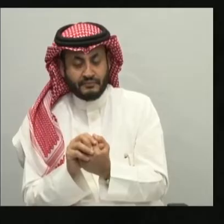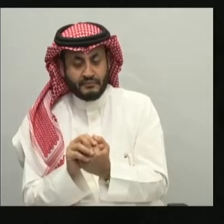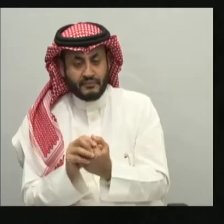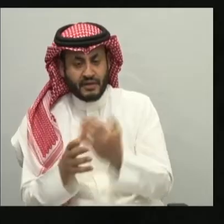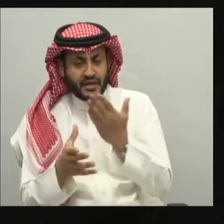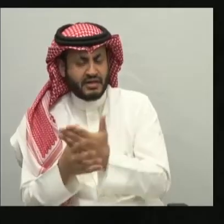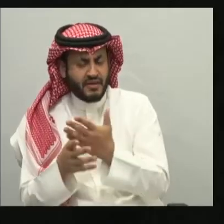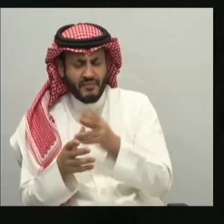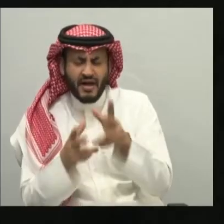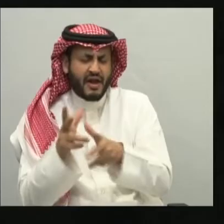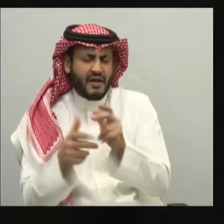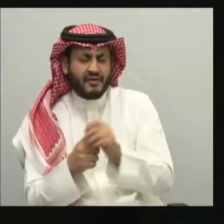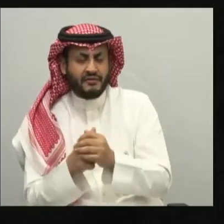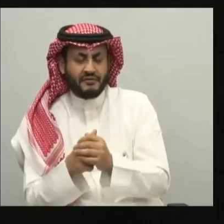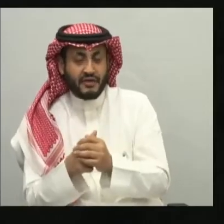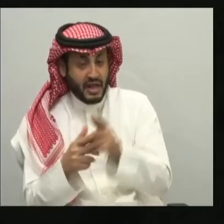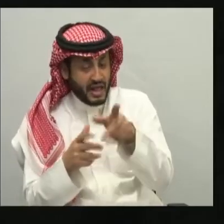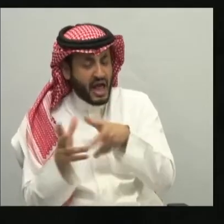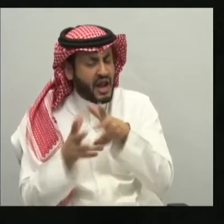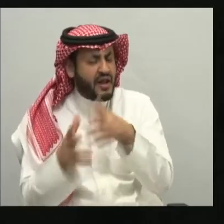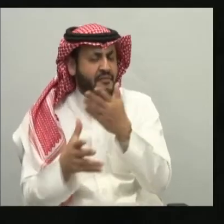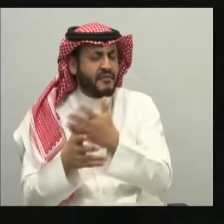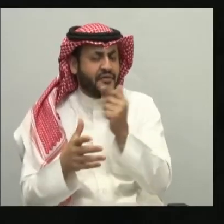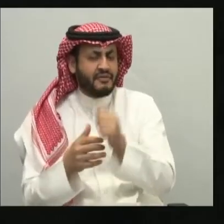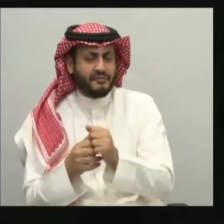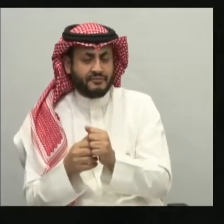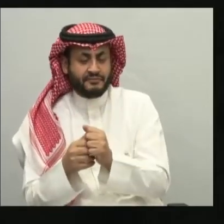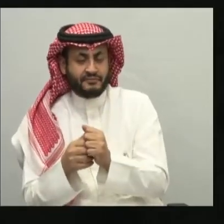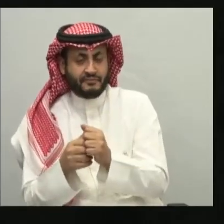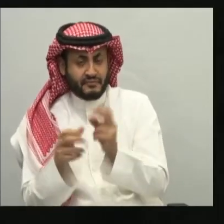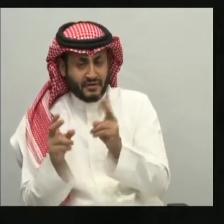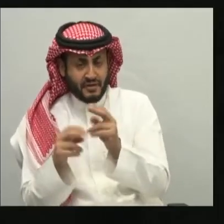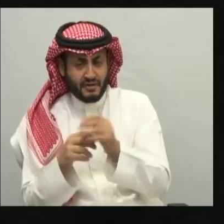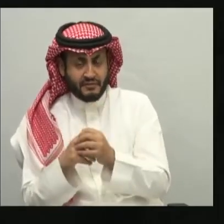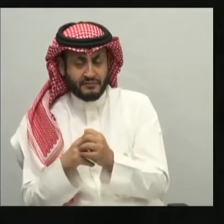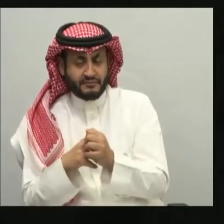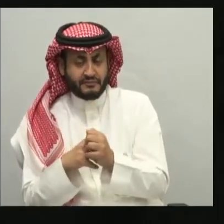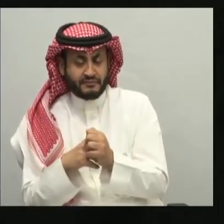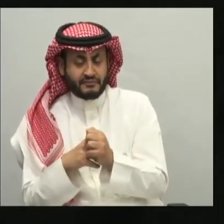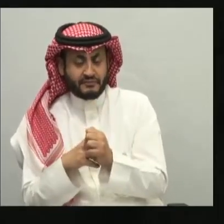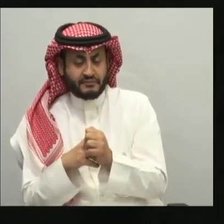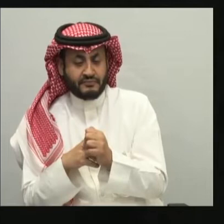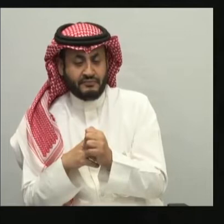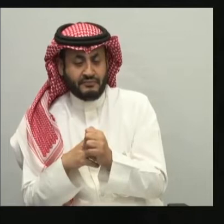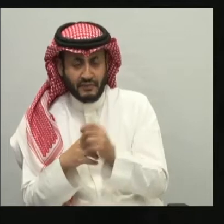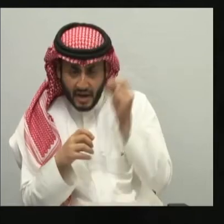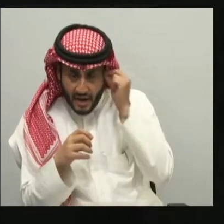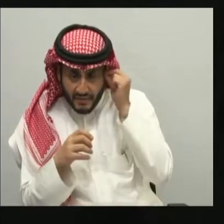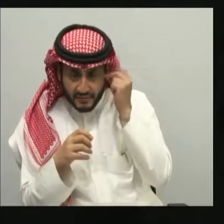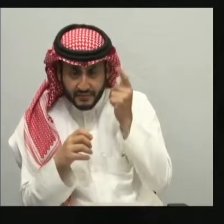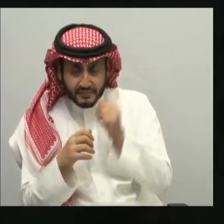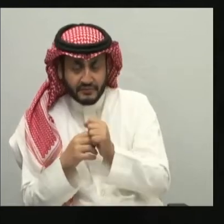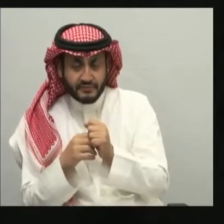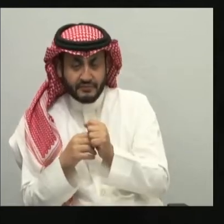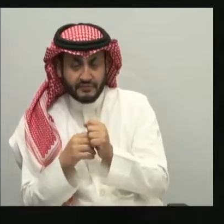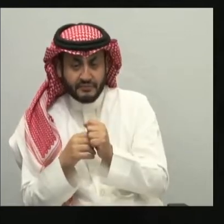buying clothes? He said the reason, or he stated the reason of why he is buying clothes. Do you remember what that